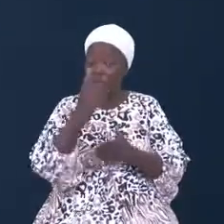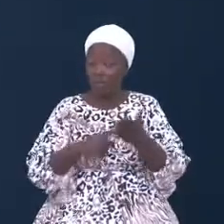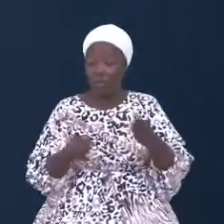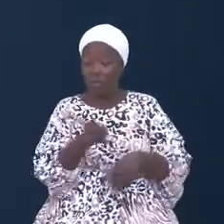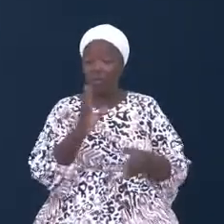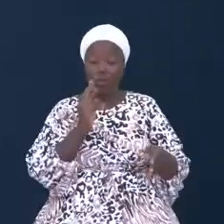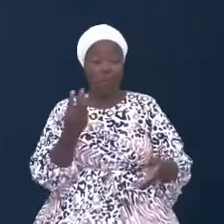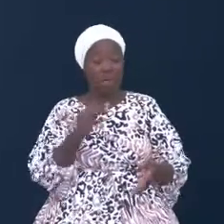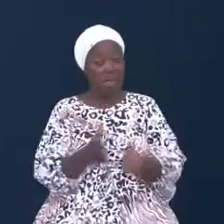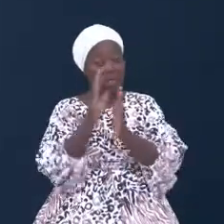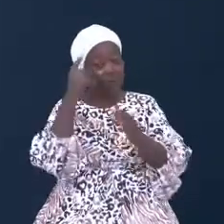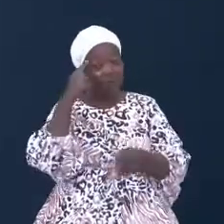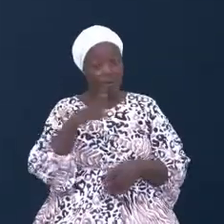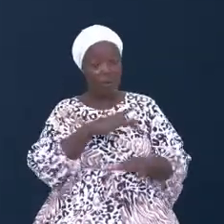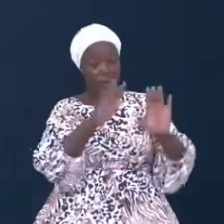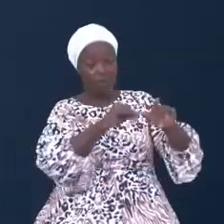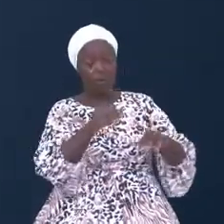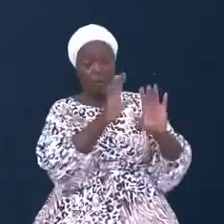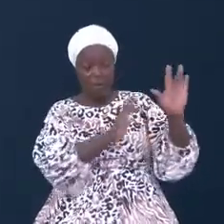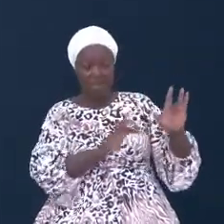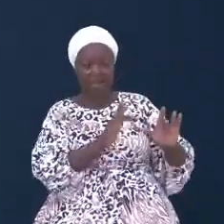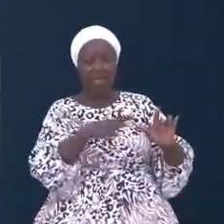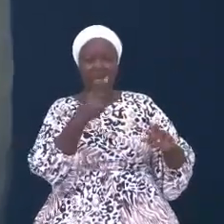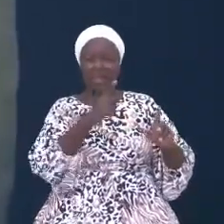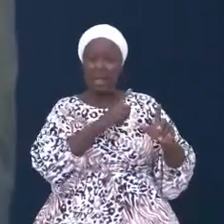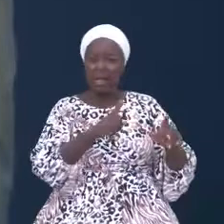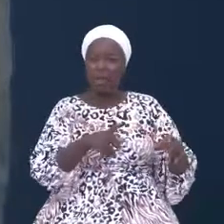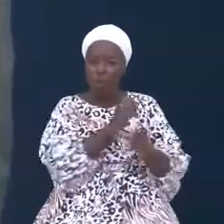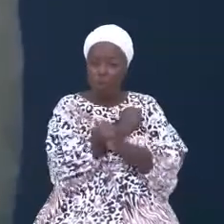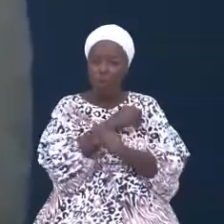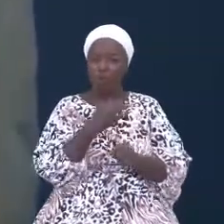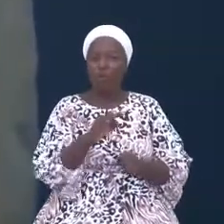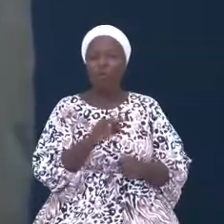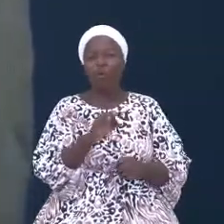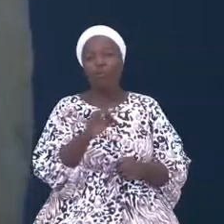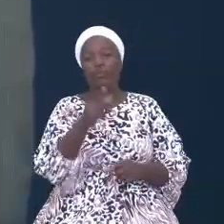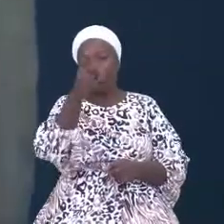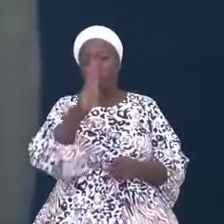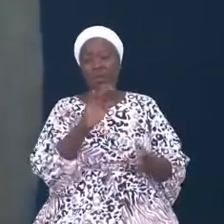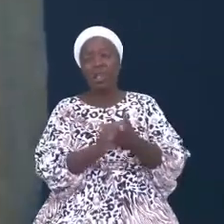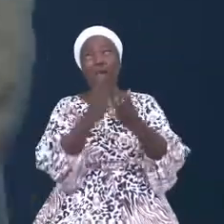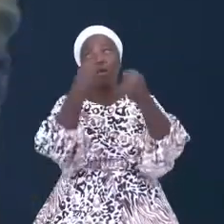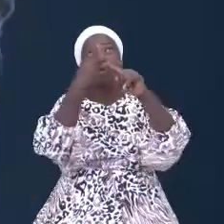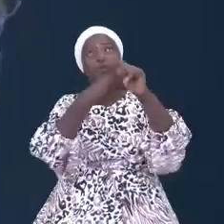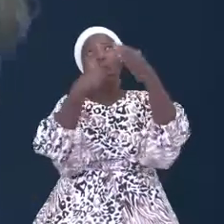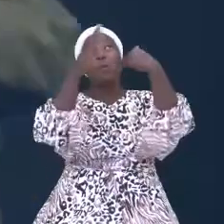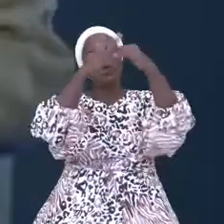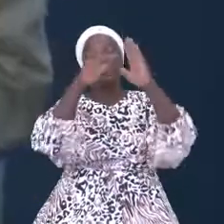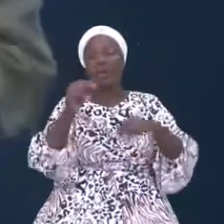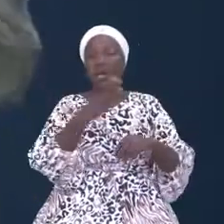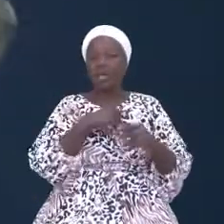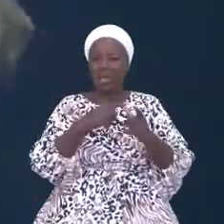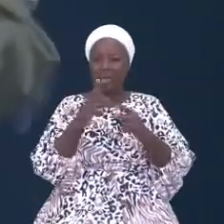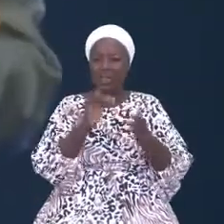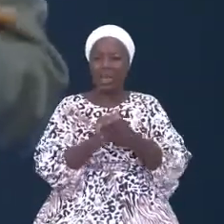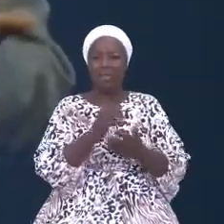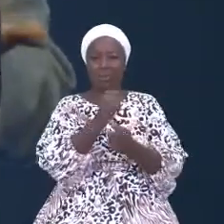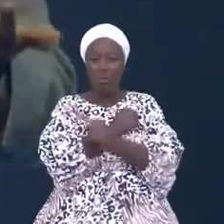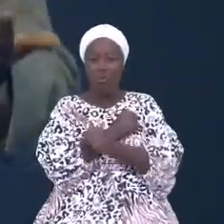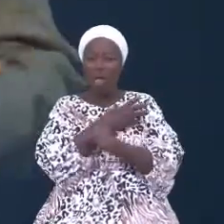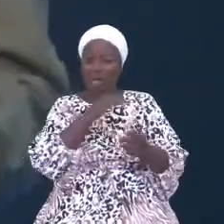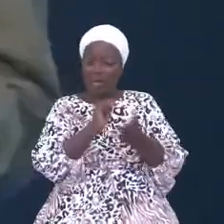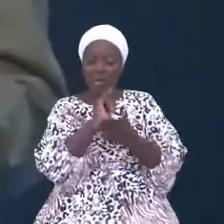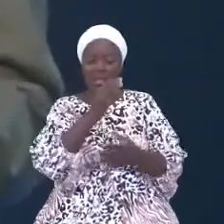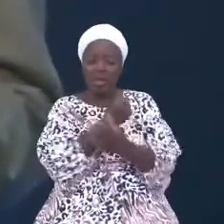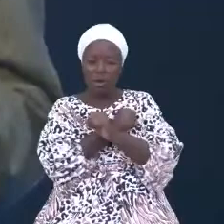compassion. Mercy, the love of God that comes from heaven. And that love, that's the love that